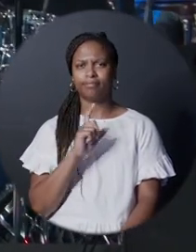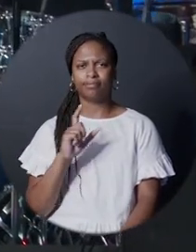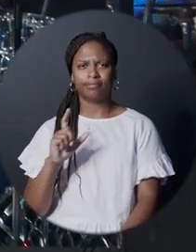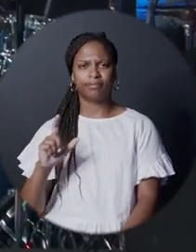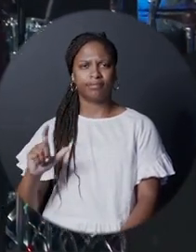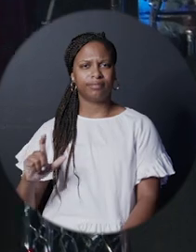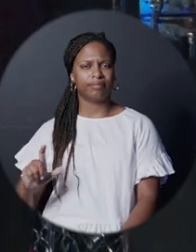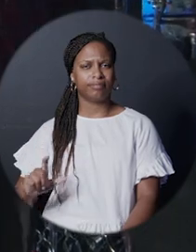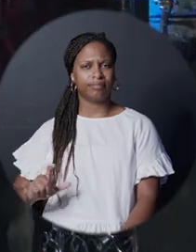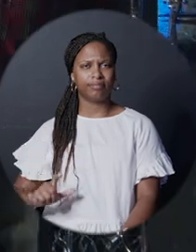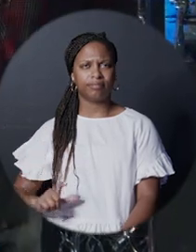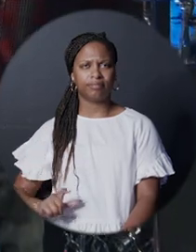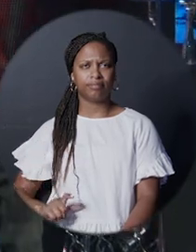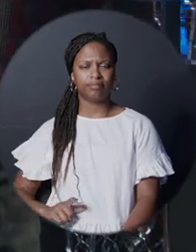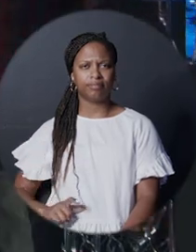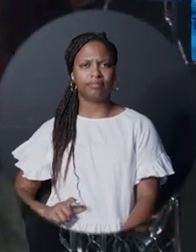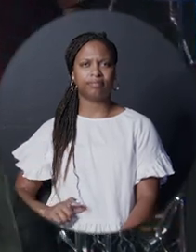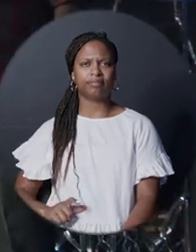Yes,